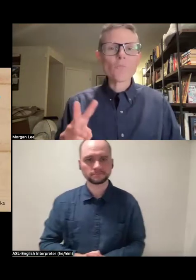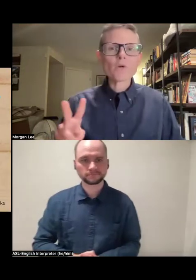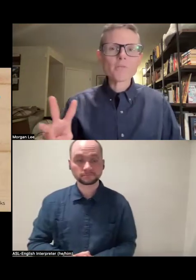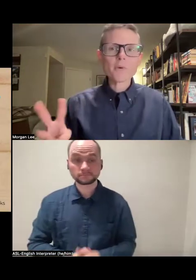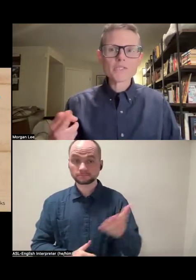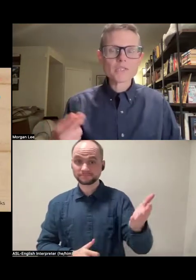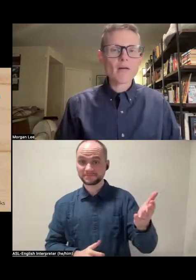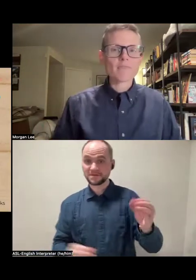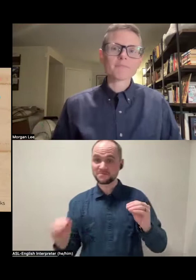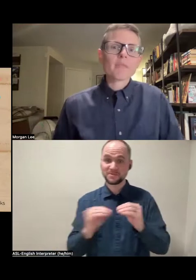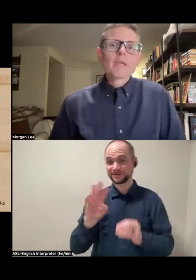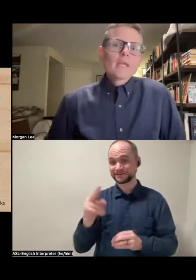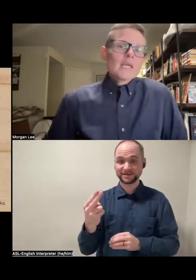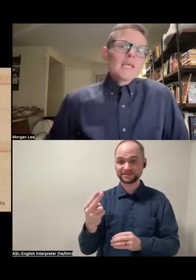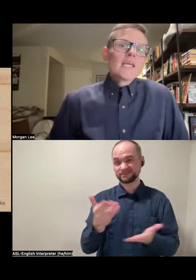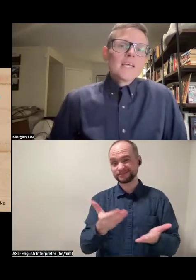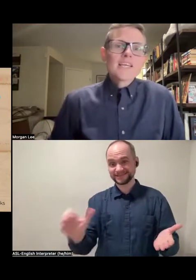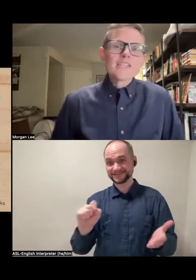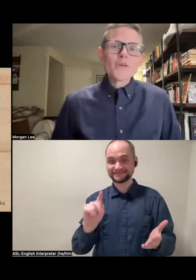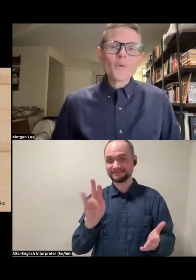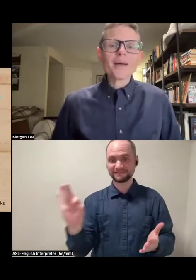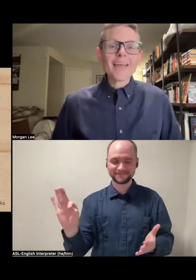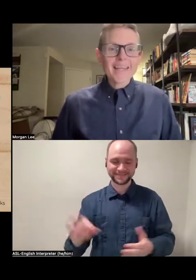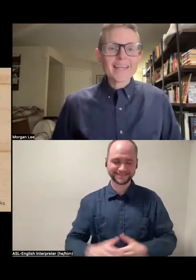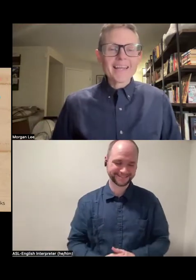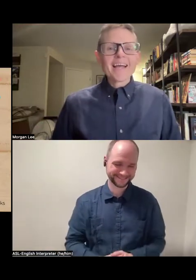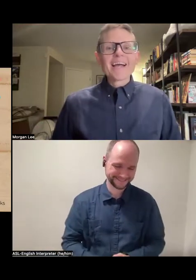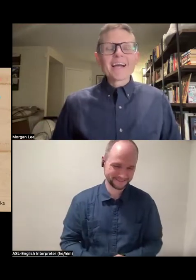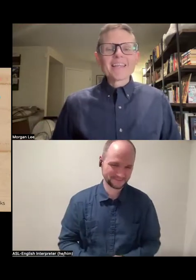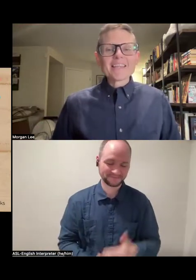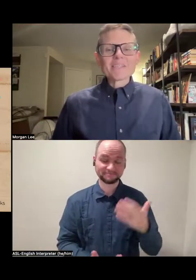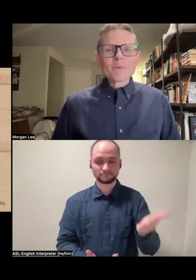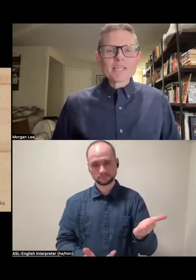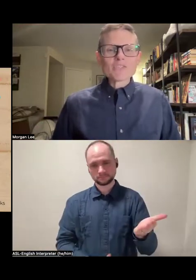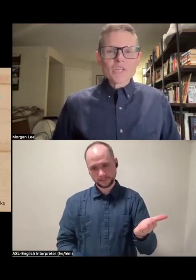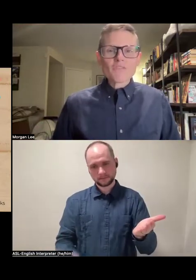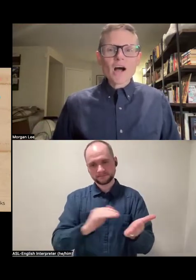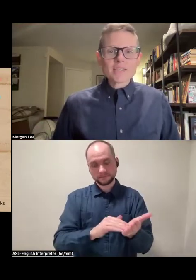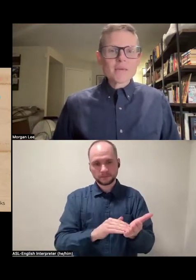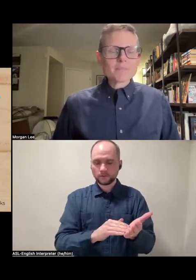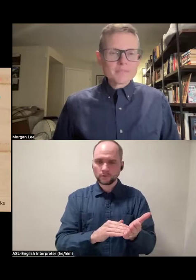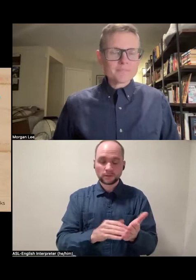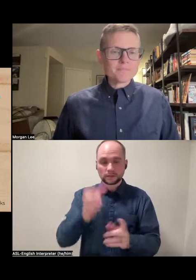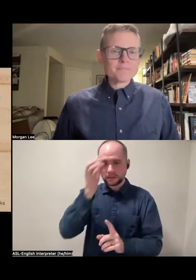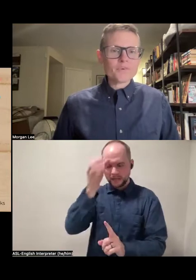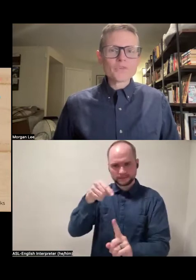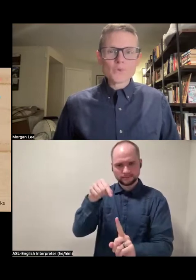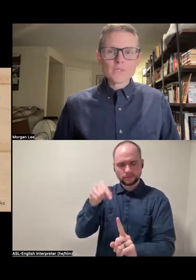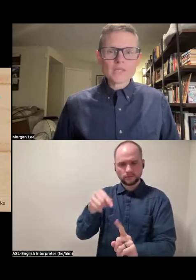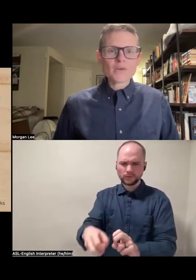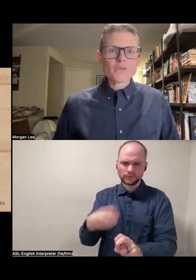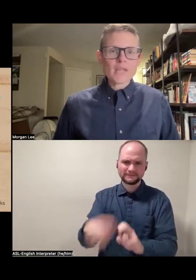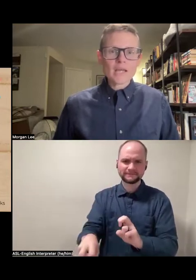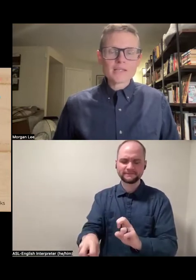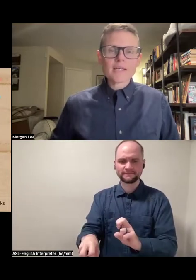And look, more WH stuff. So again, this has been such a tough concept for